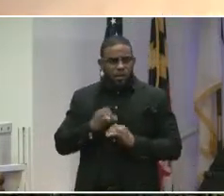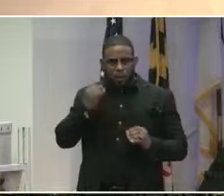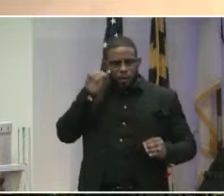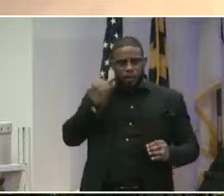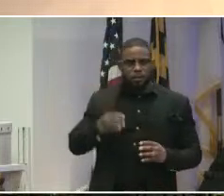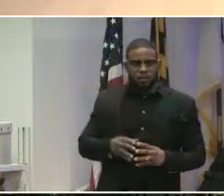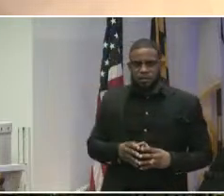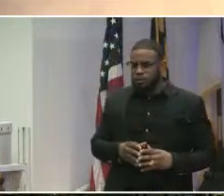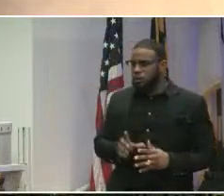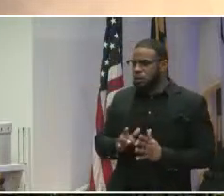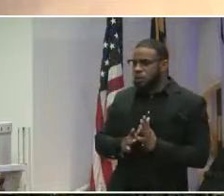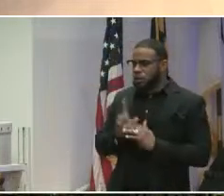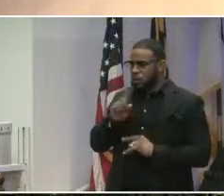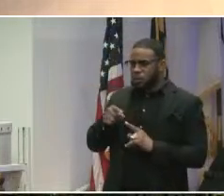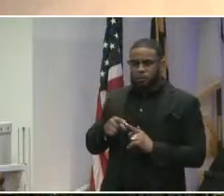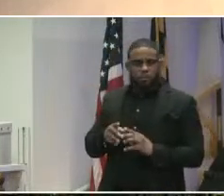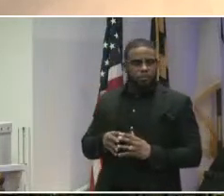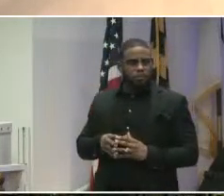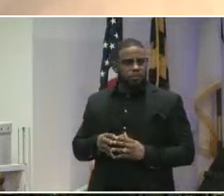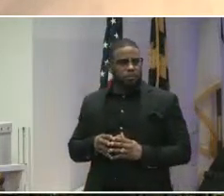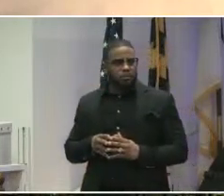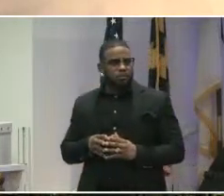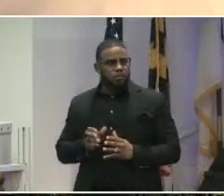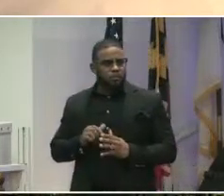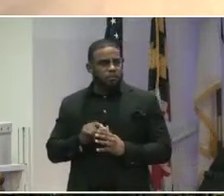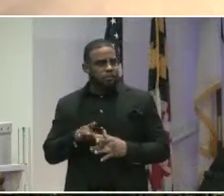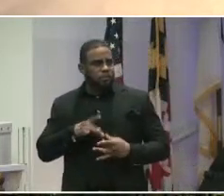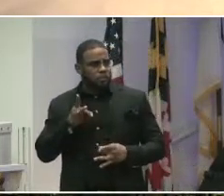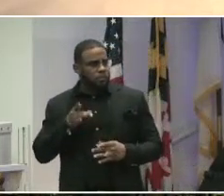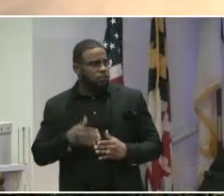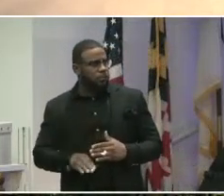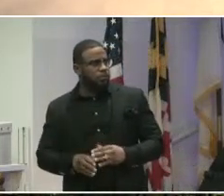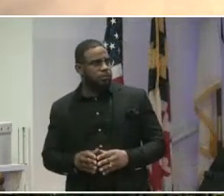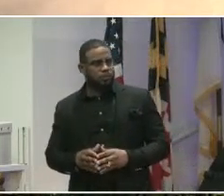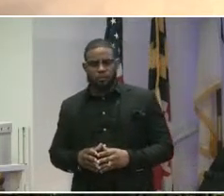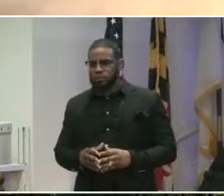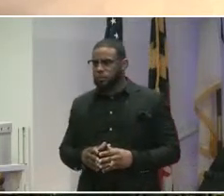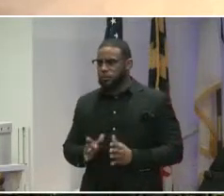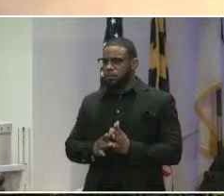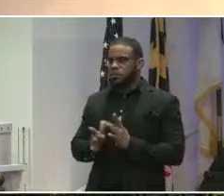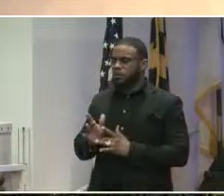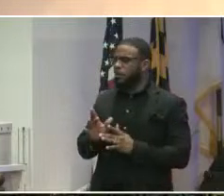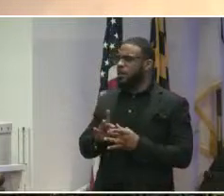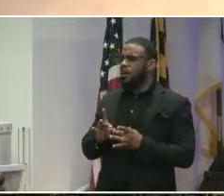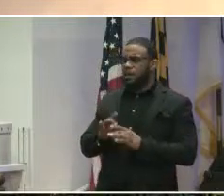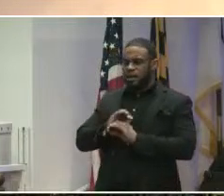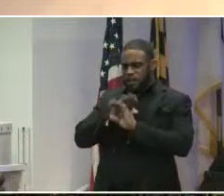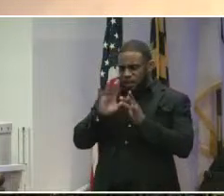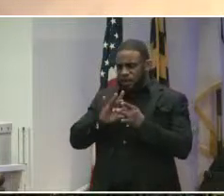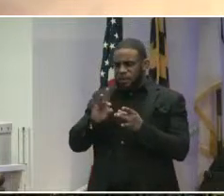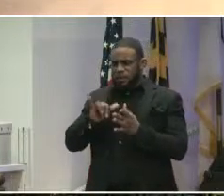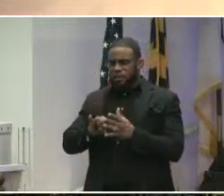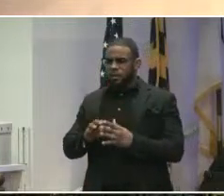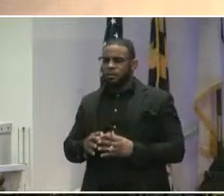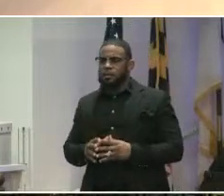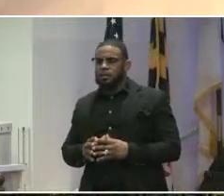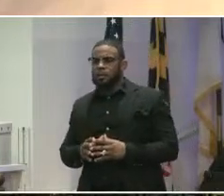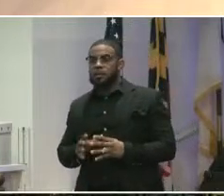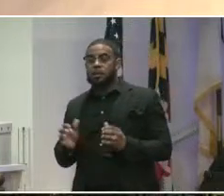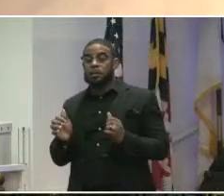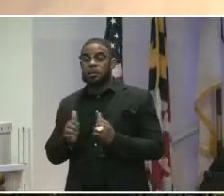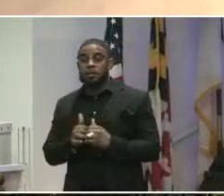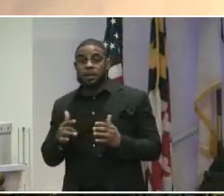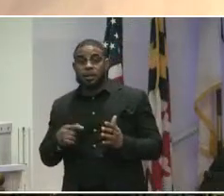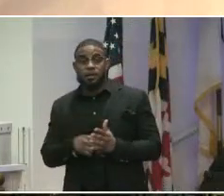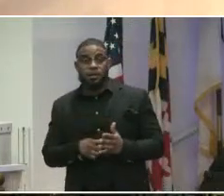idea what Jesus was talking about in the spiritual birth. Jesus clearly said that without